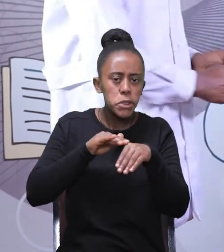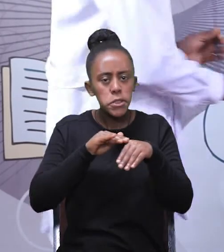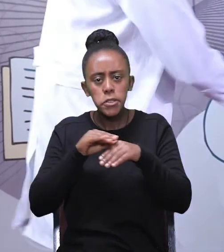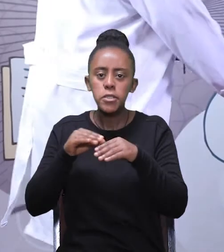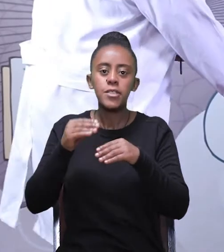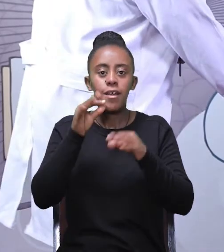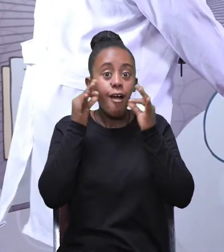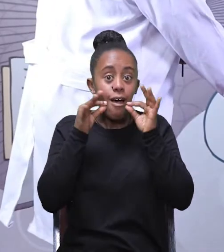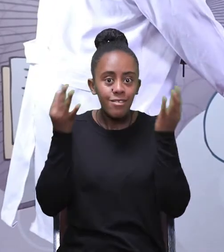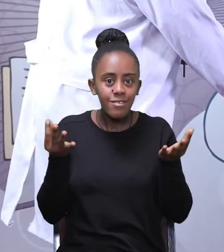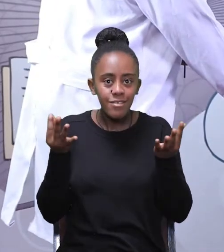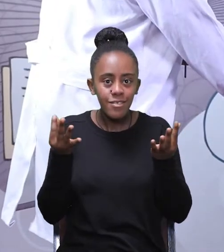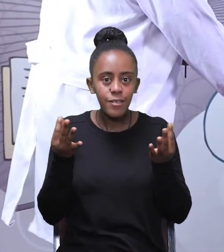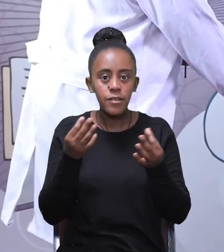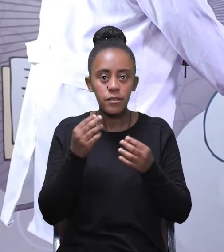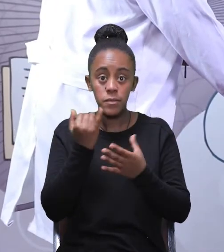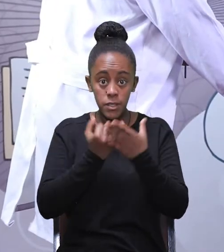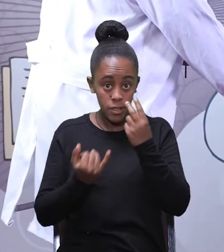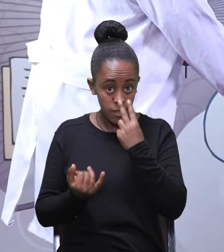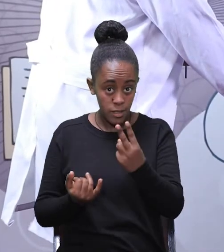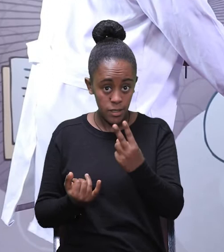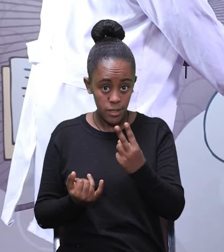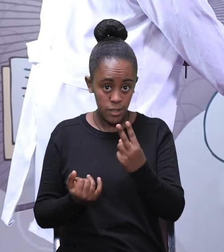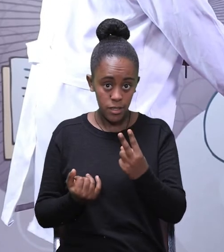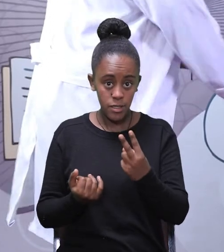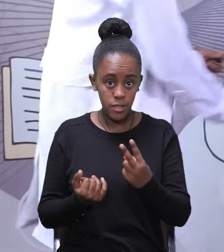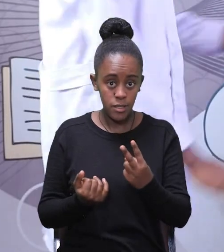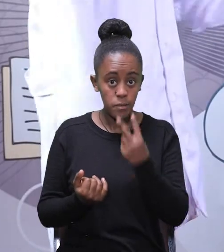cat. And look at the picture. In picture number